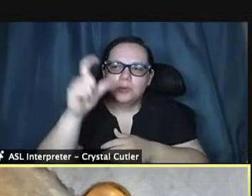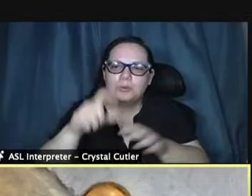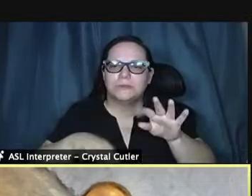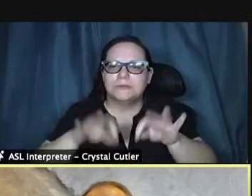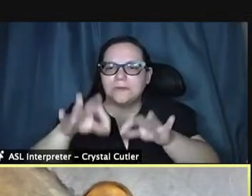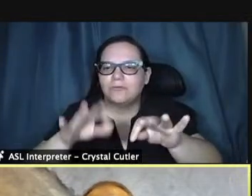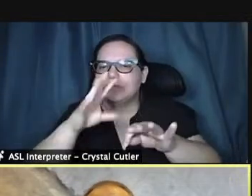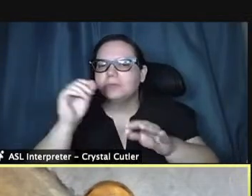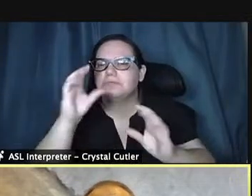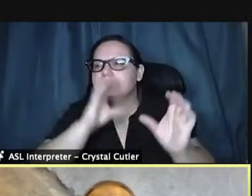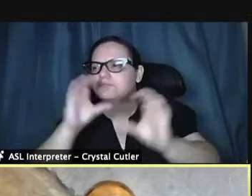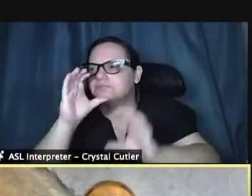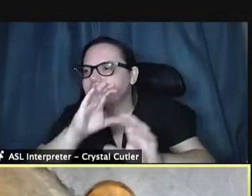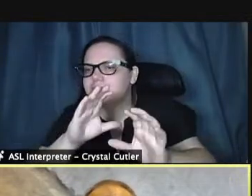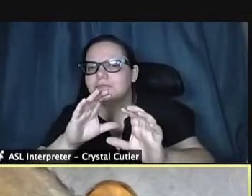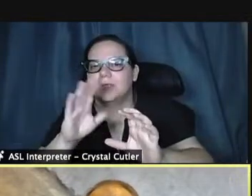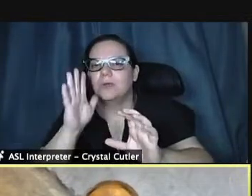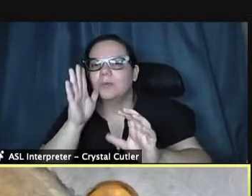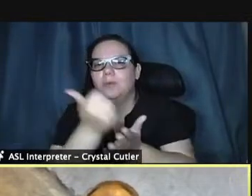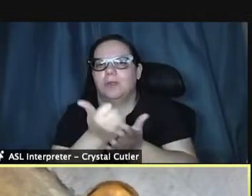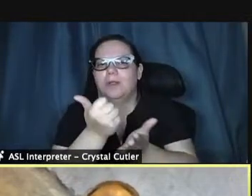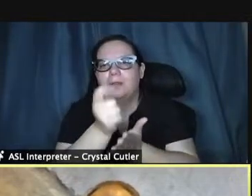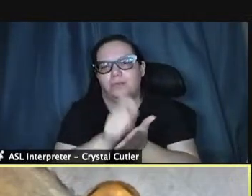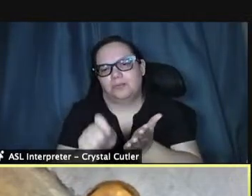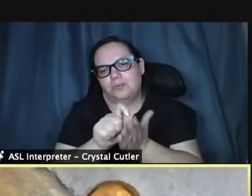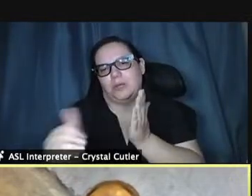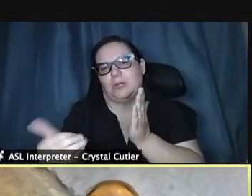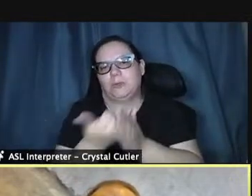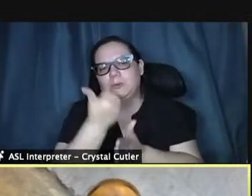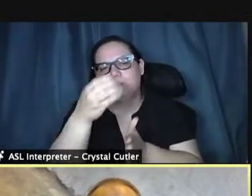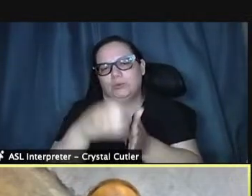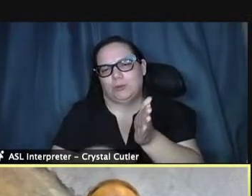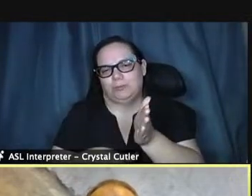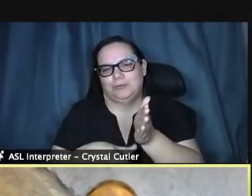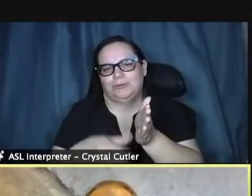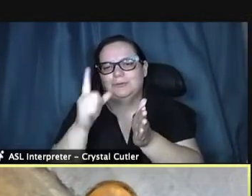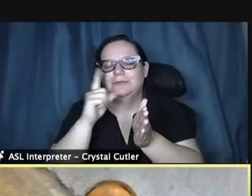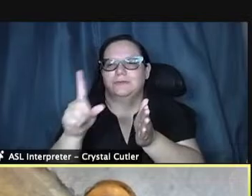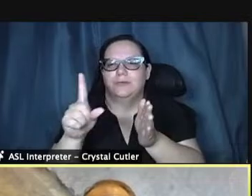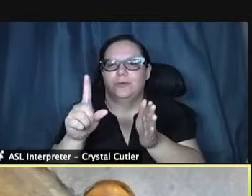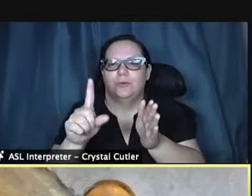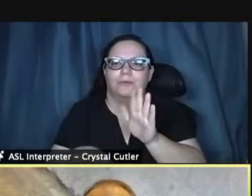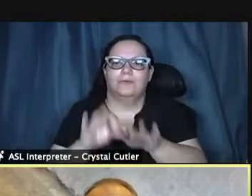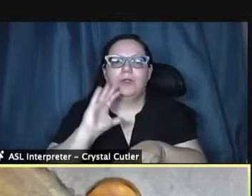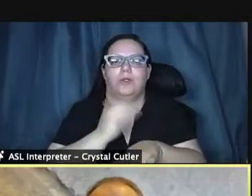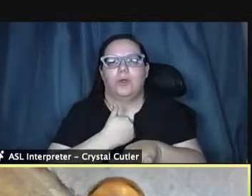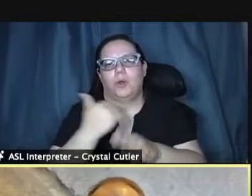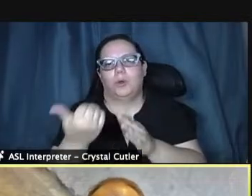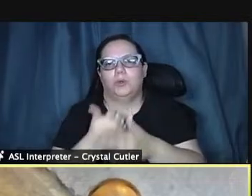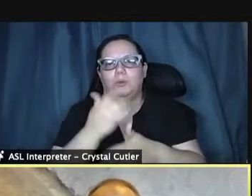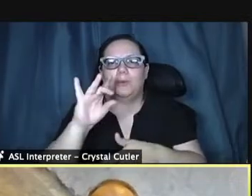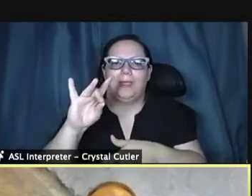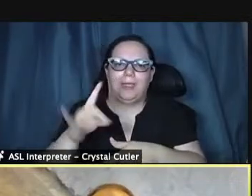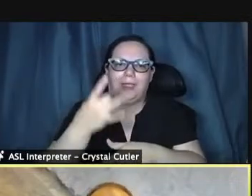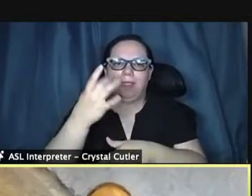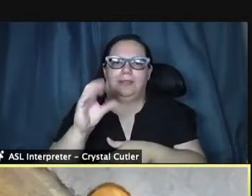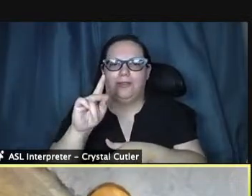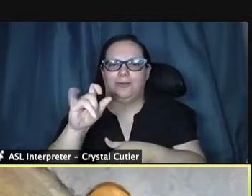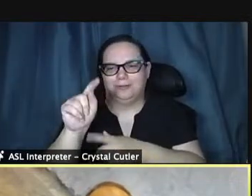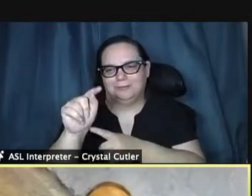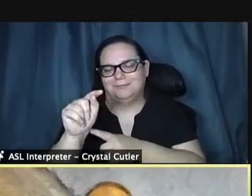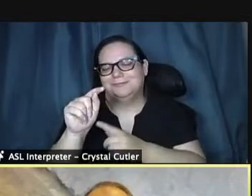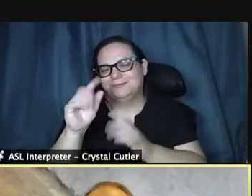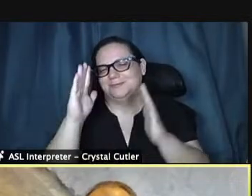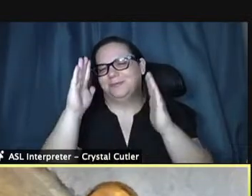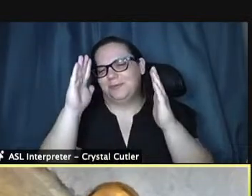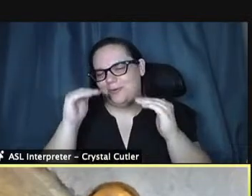chapters in this unveiling of our 8th continent and hopefully inspire long after I have gone. But